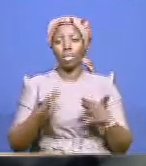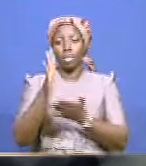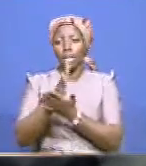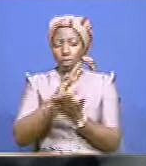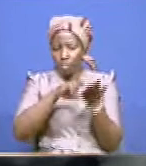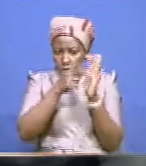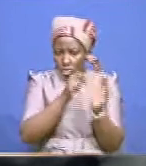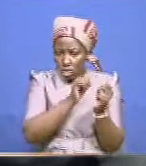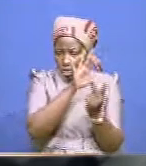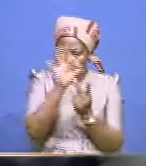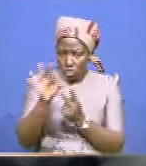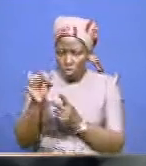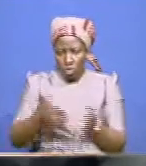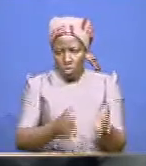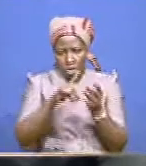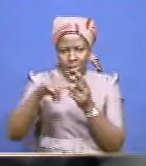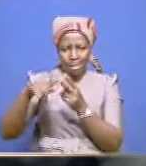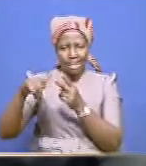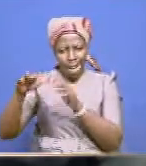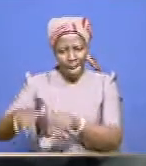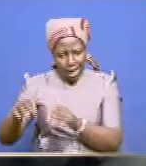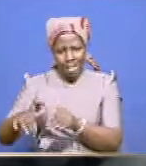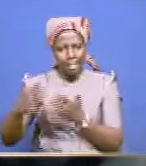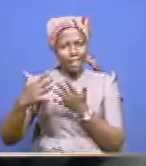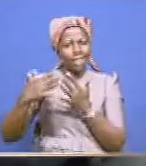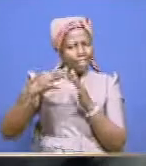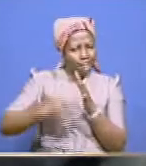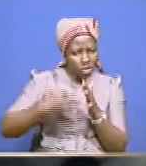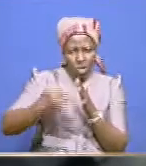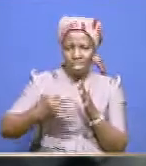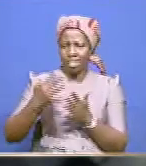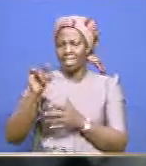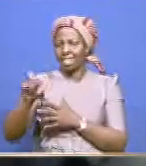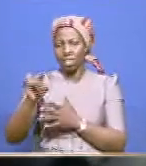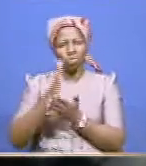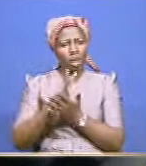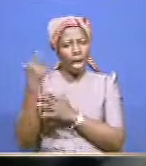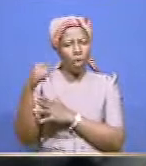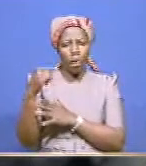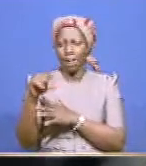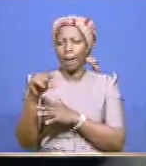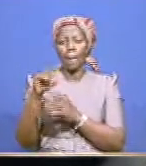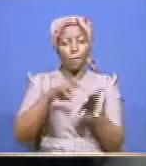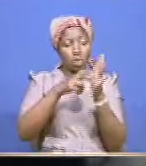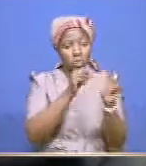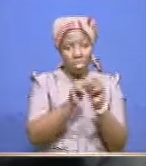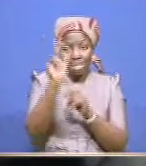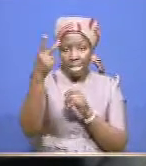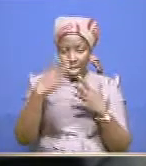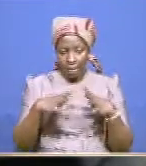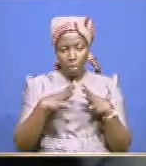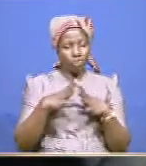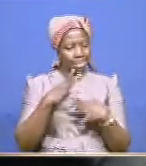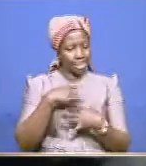there is road, there is health, there is agriculture, fruit factory. There are golden projects that the citizens have an interest